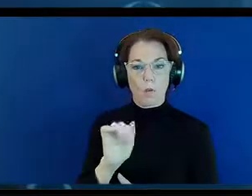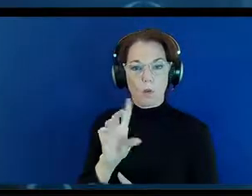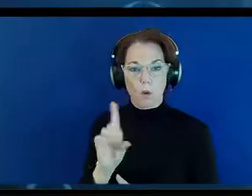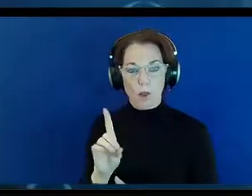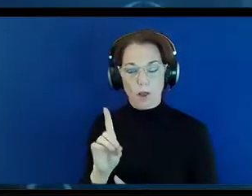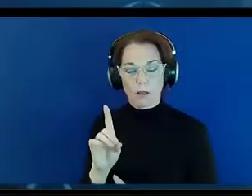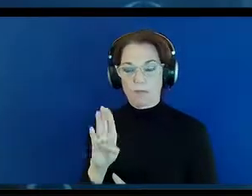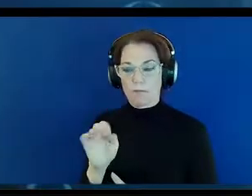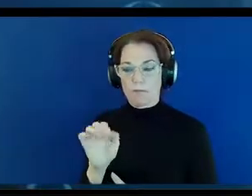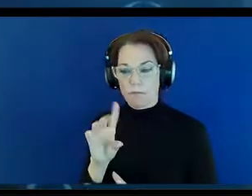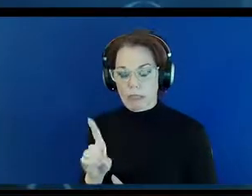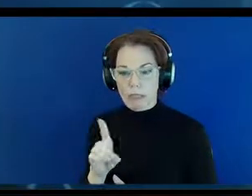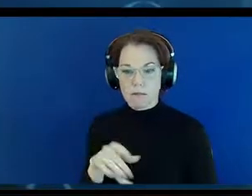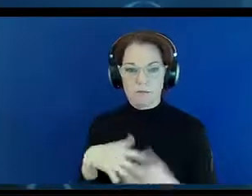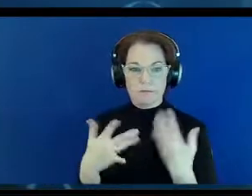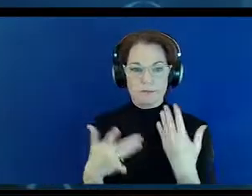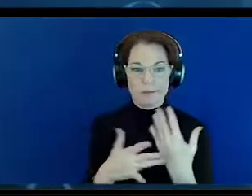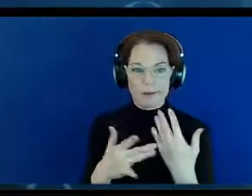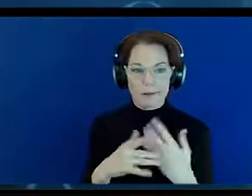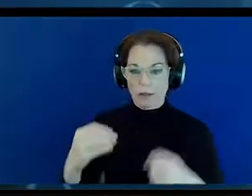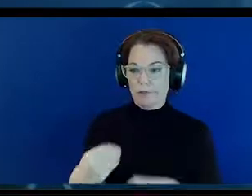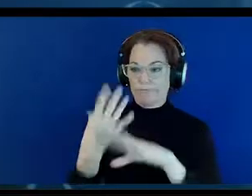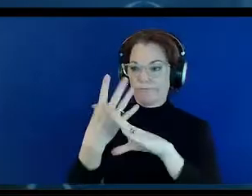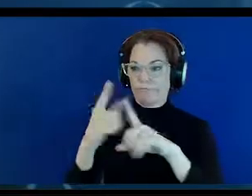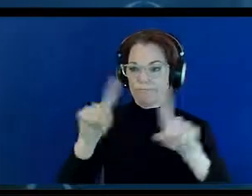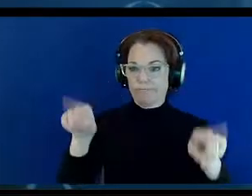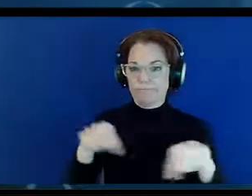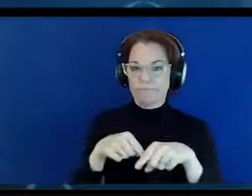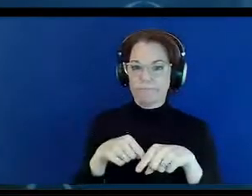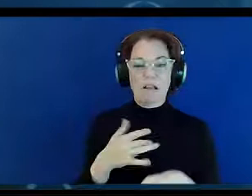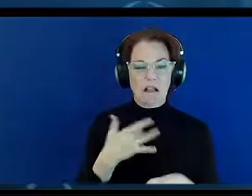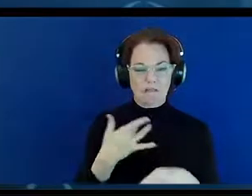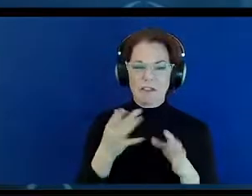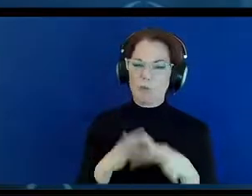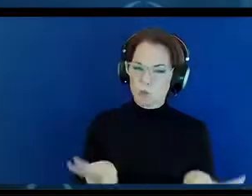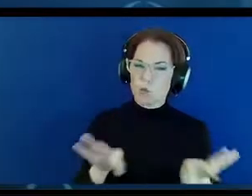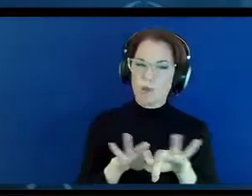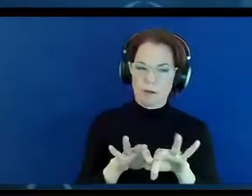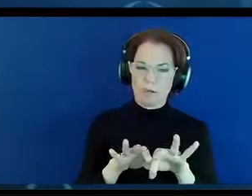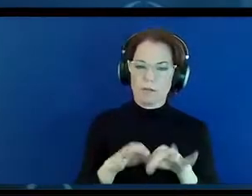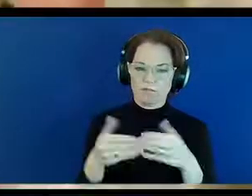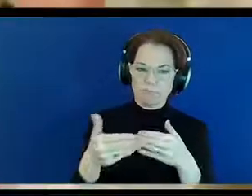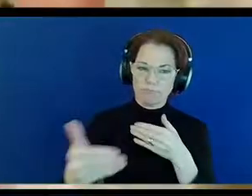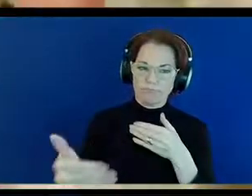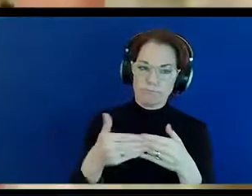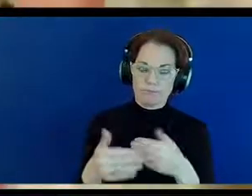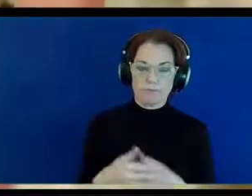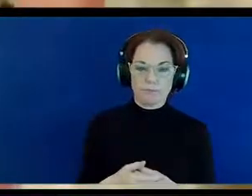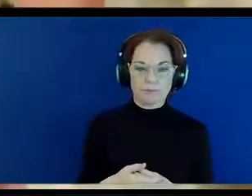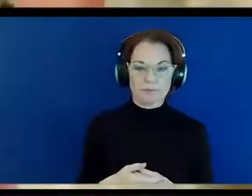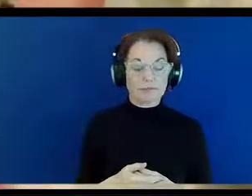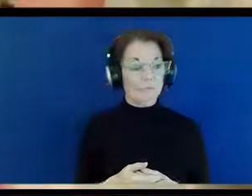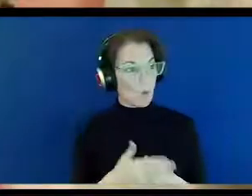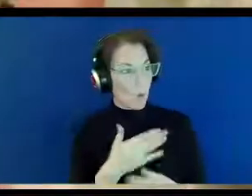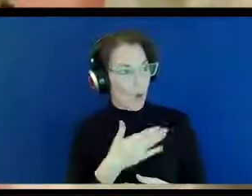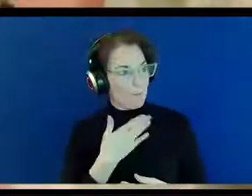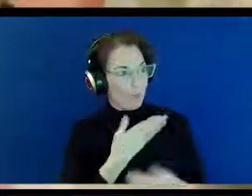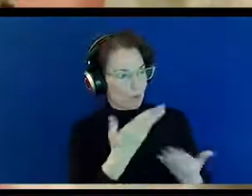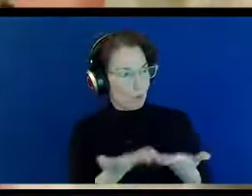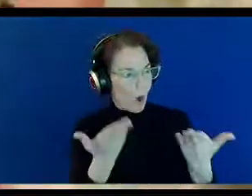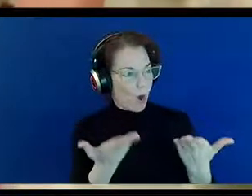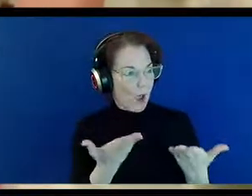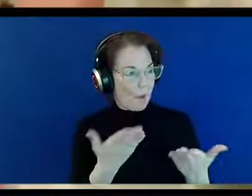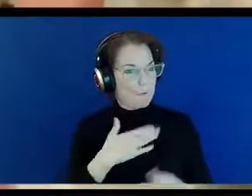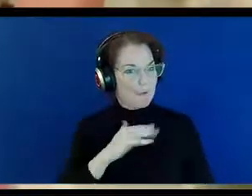the resources, supports they need, I think are going to be so critical moving forward. Well, I'm actually glad you brought that up because that was actually my next question